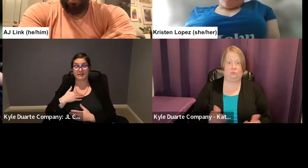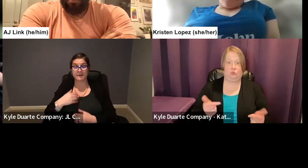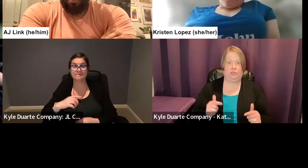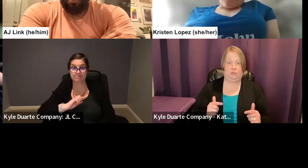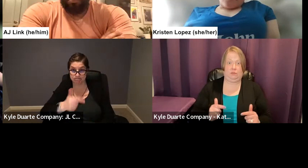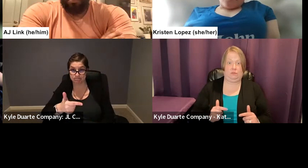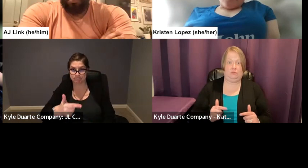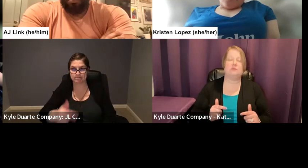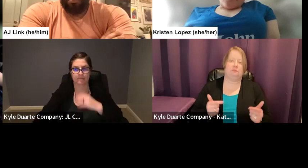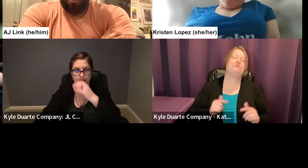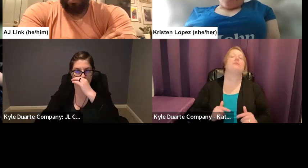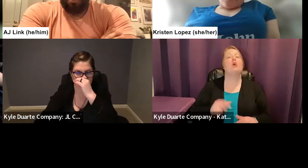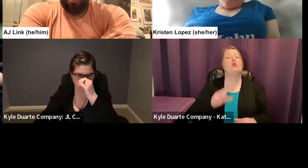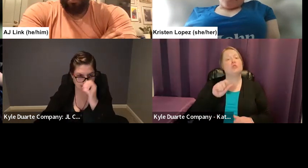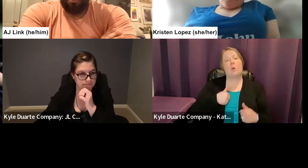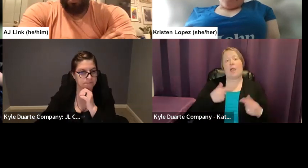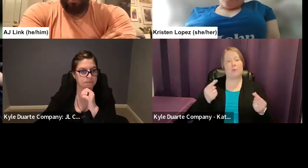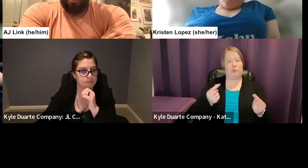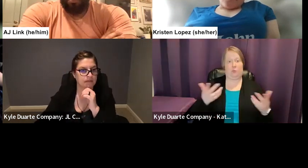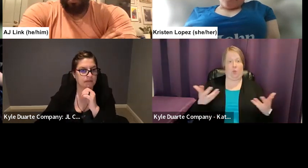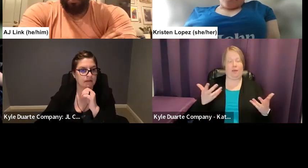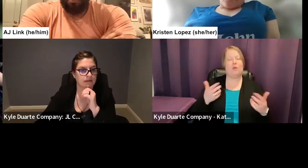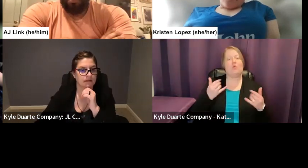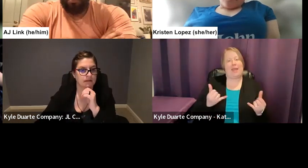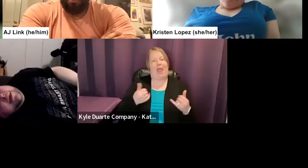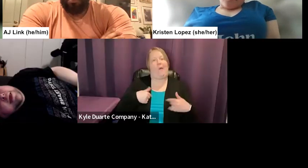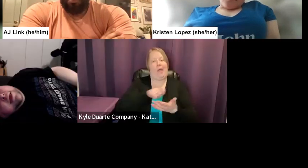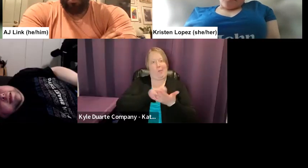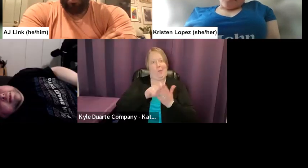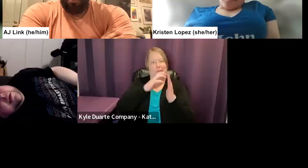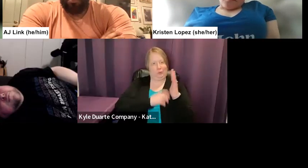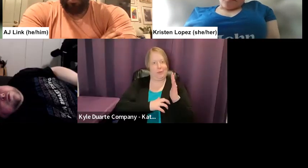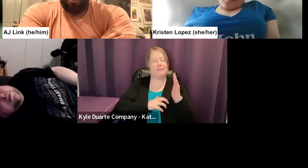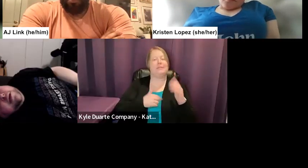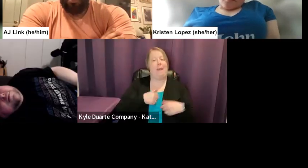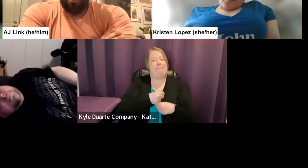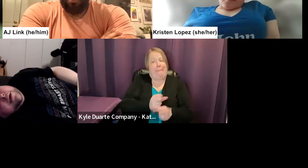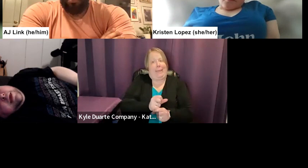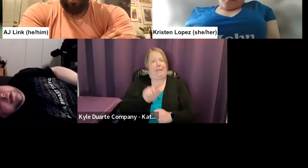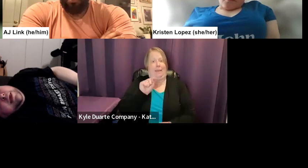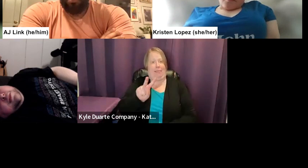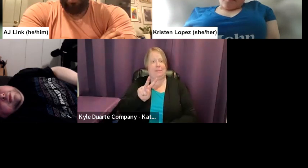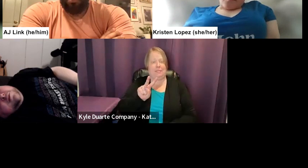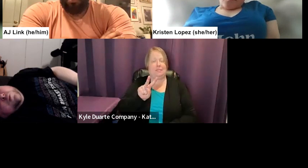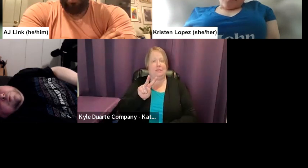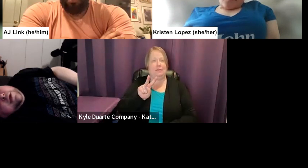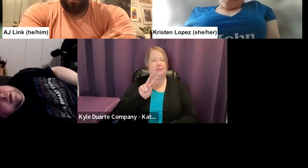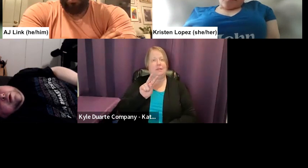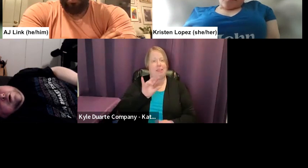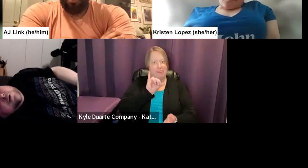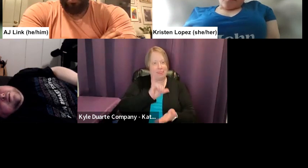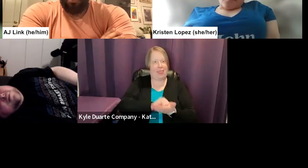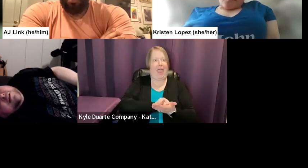it? Right now I'm writing scripts. You know, I am making television. That's where